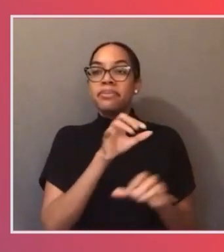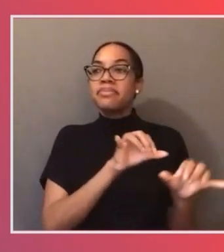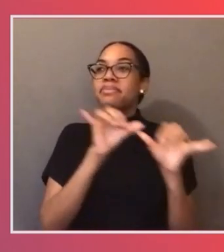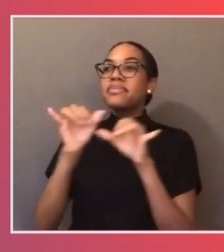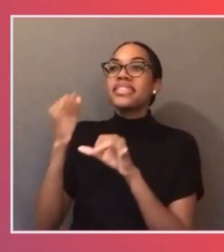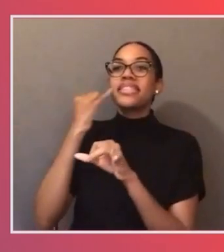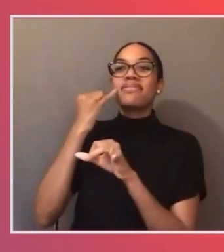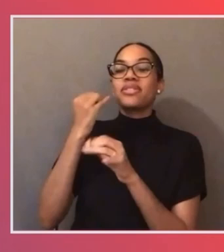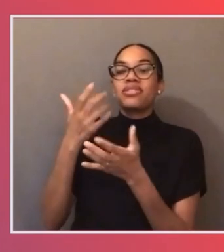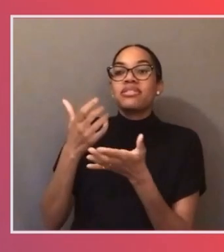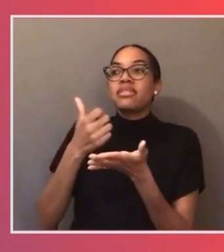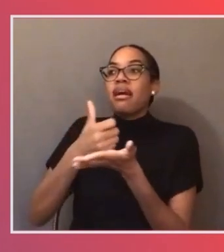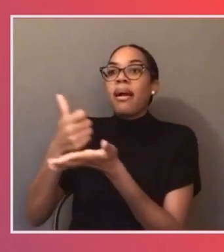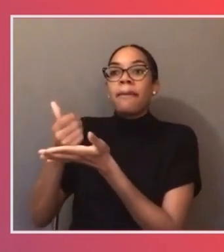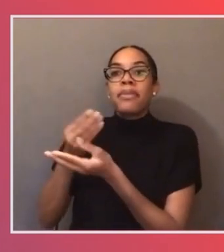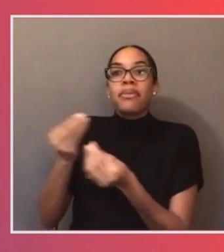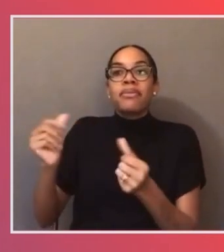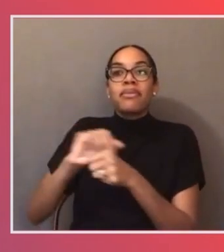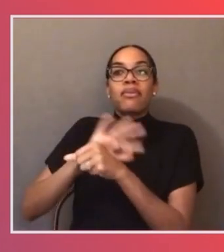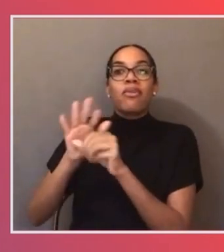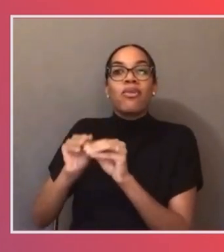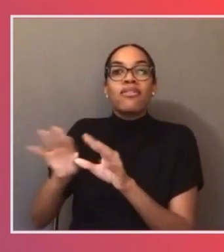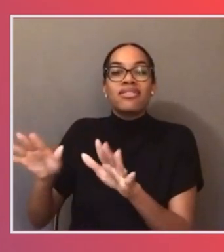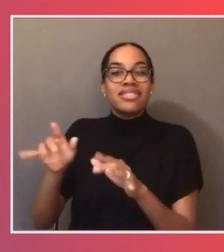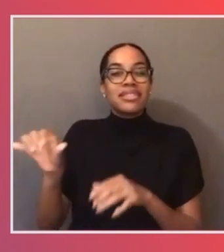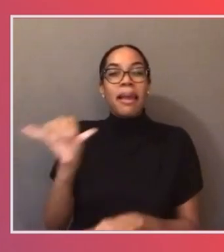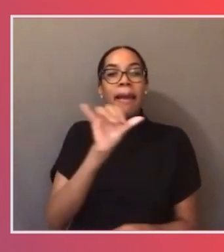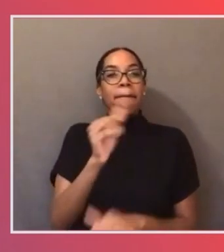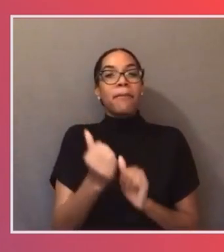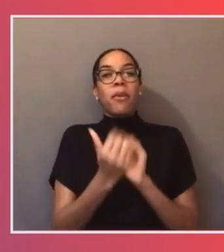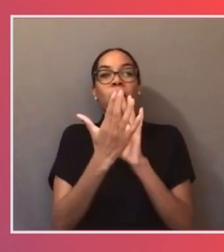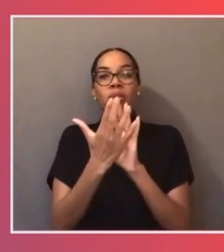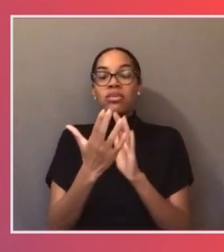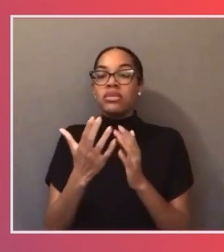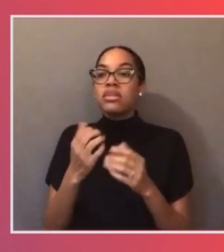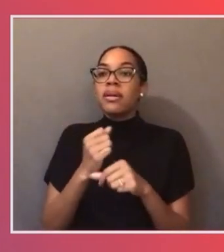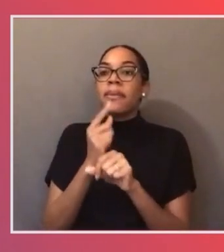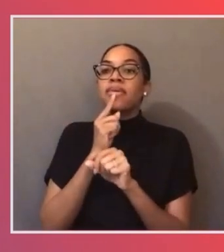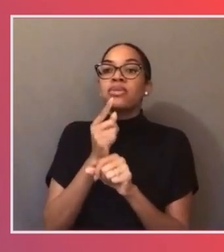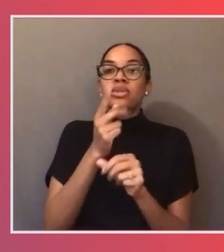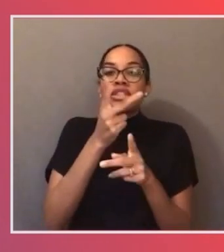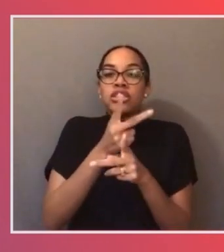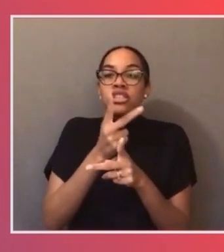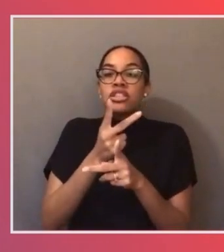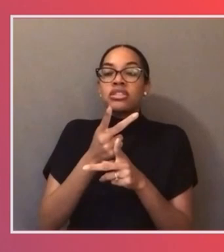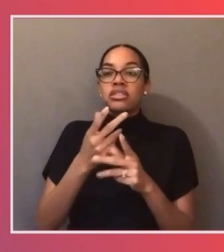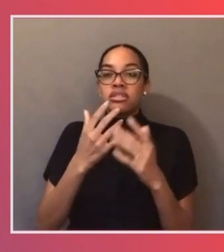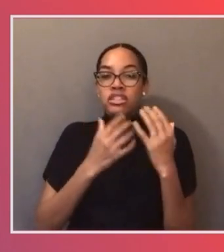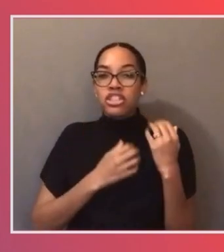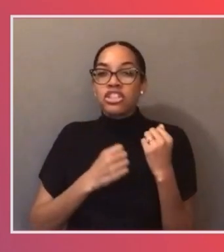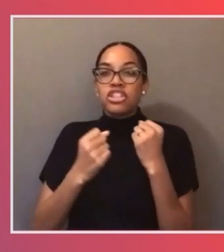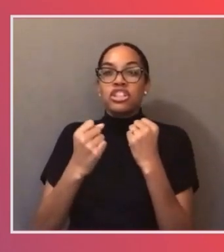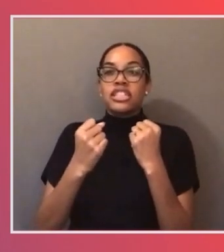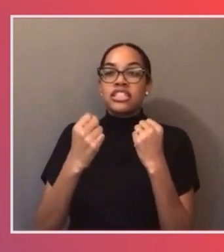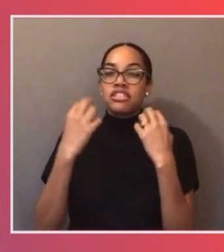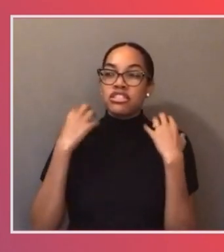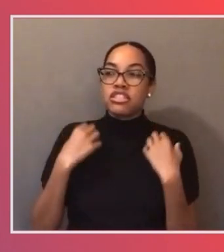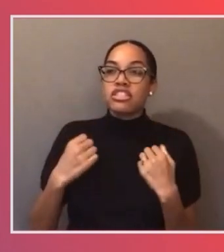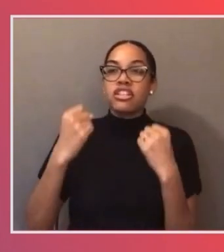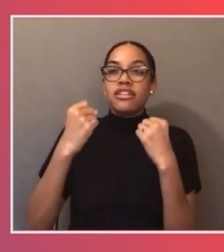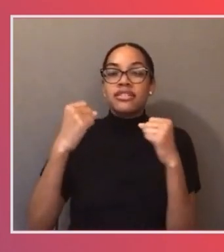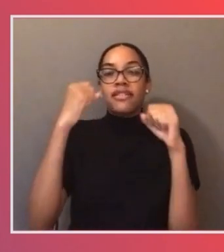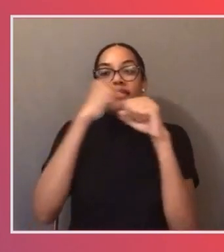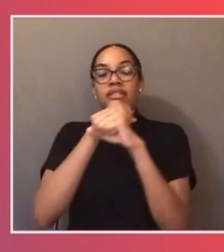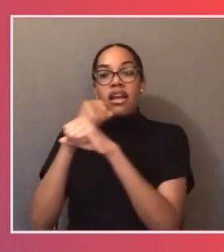important. Courage, you know, so right now, again, everyone who's a part of this, the courage to speak up and speak out in the way that you have, but